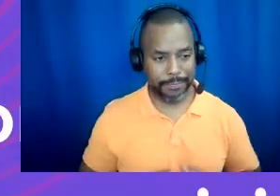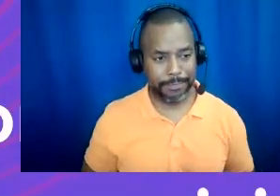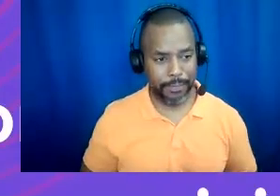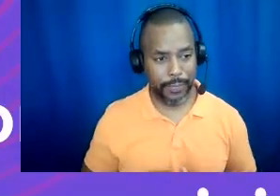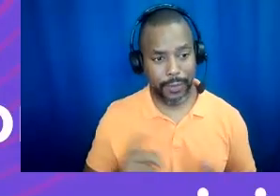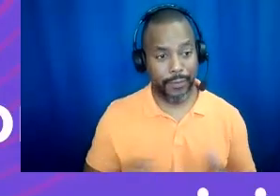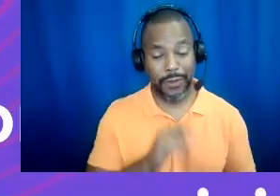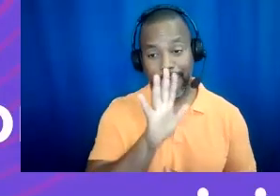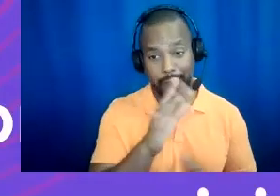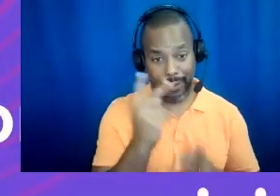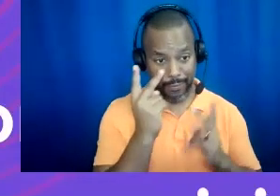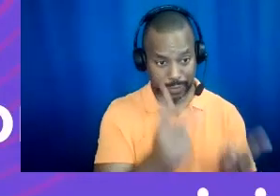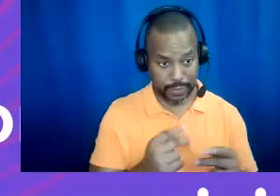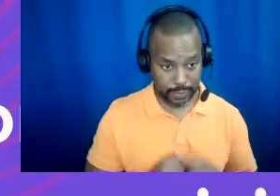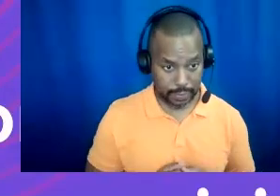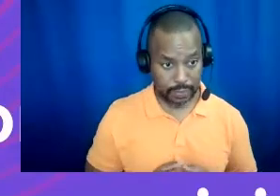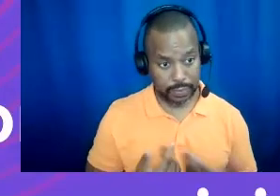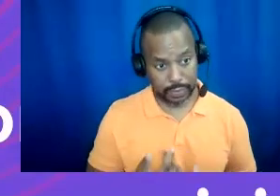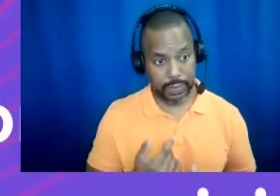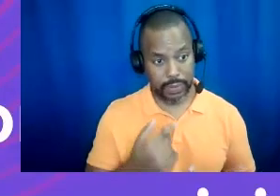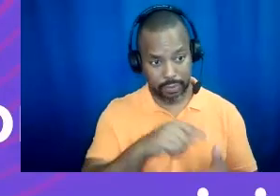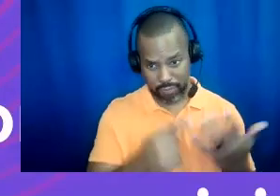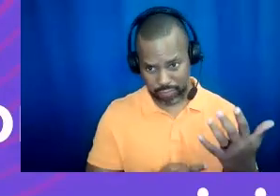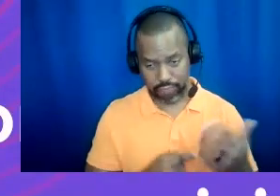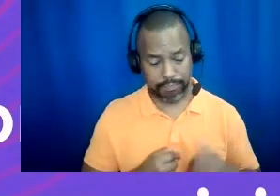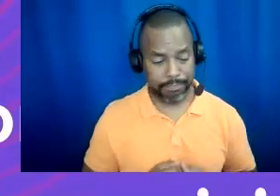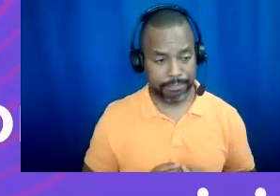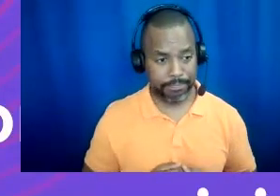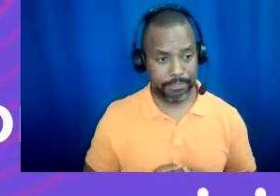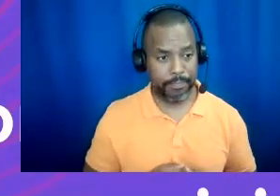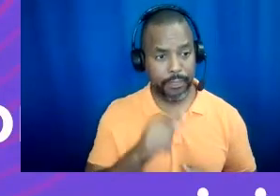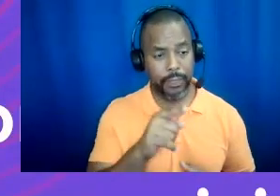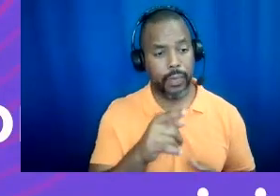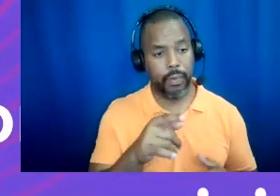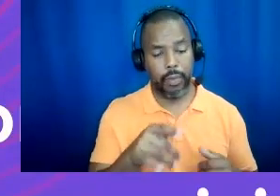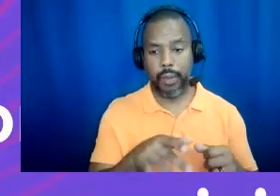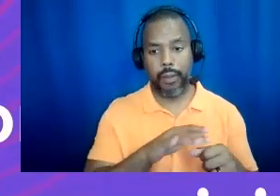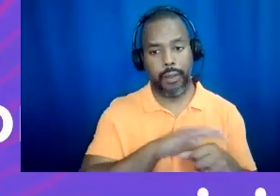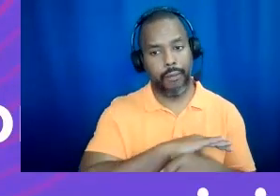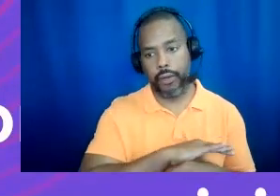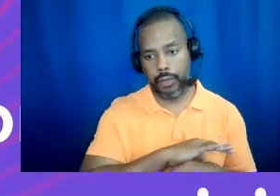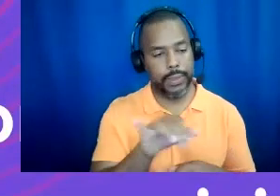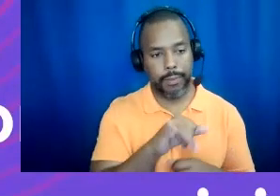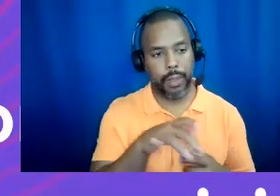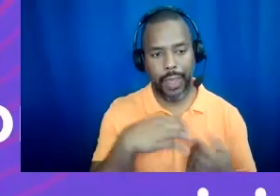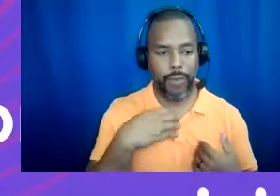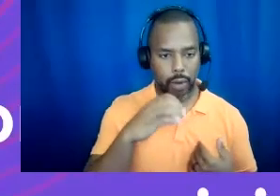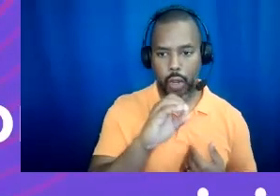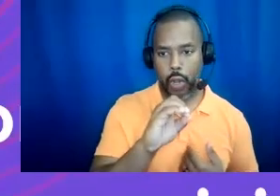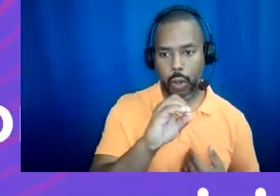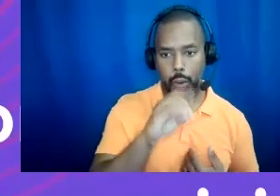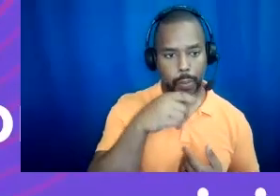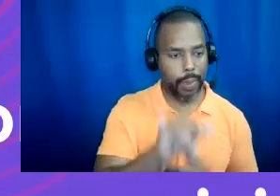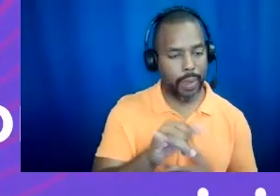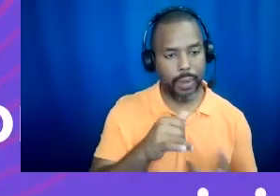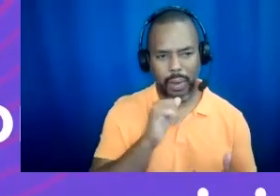physical therapy or occupational therapy or chiropractic that you go in and see are going to be covered like regular. You're going to have your copays. They don't need